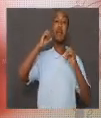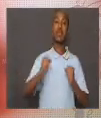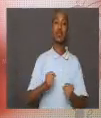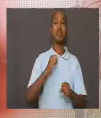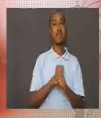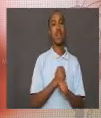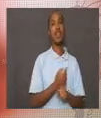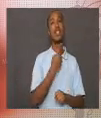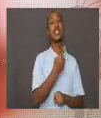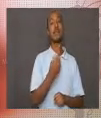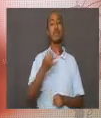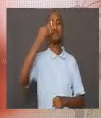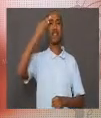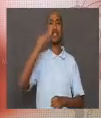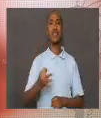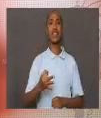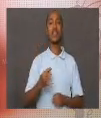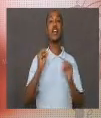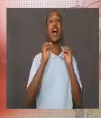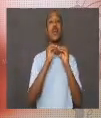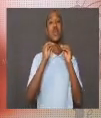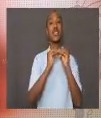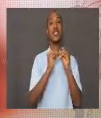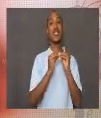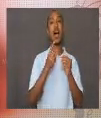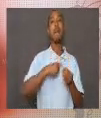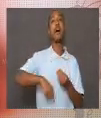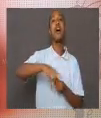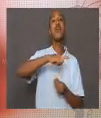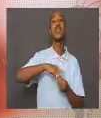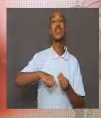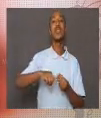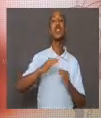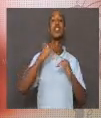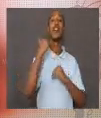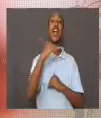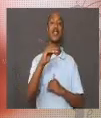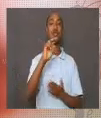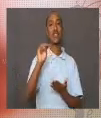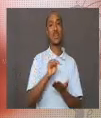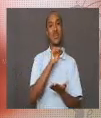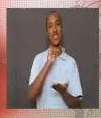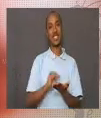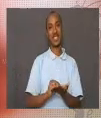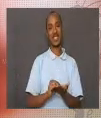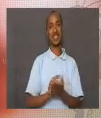make some specific calculations about the size of the nucleus.